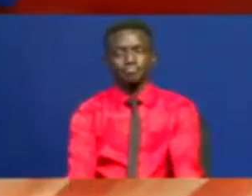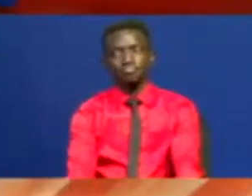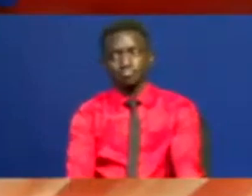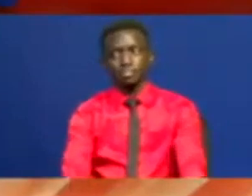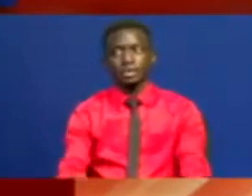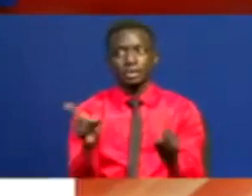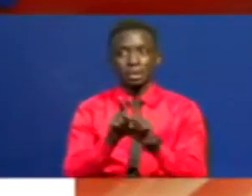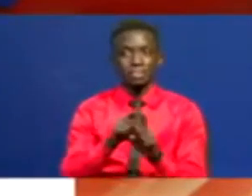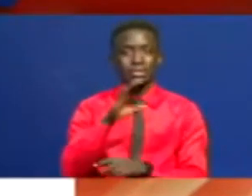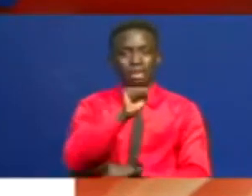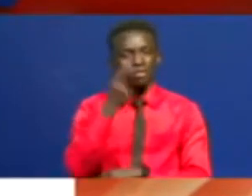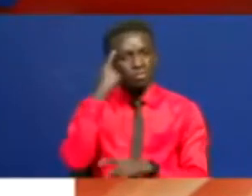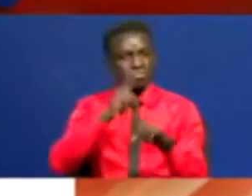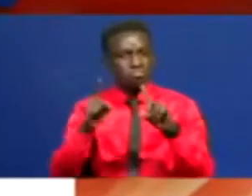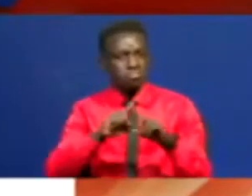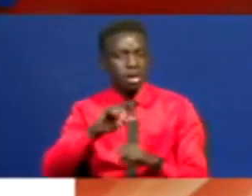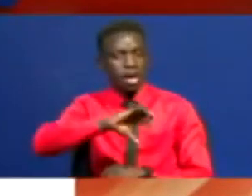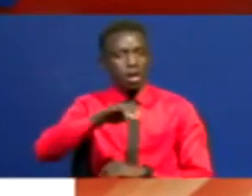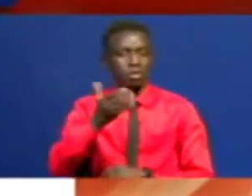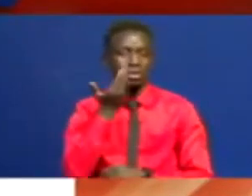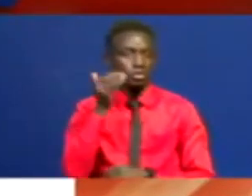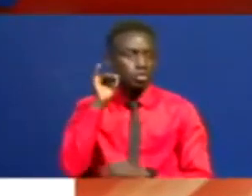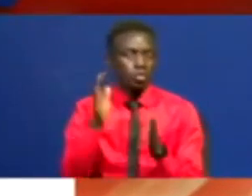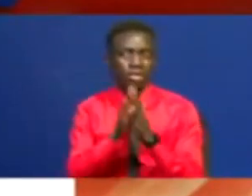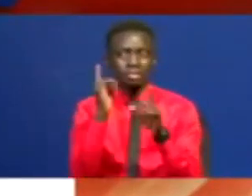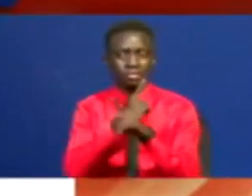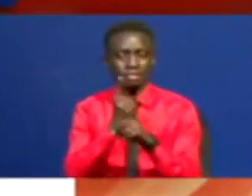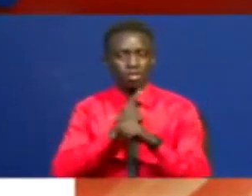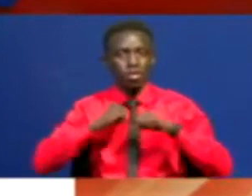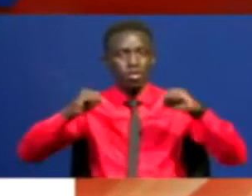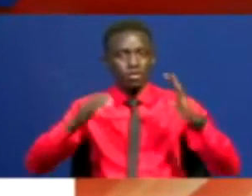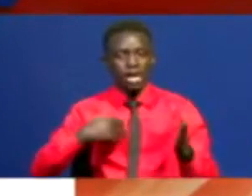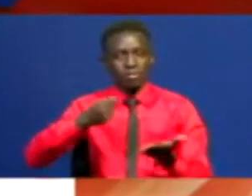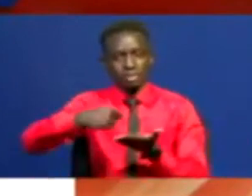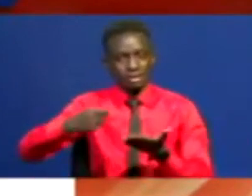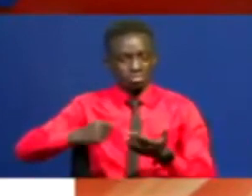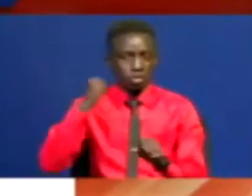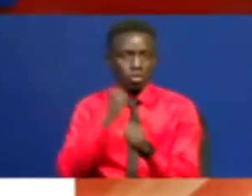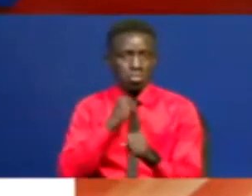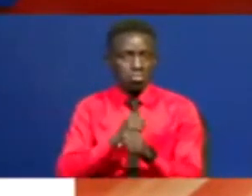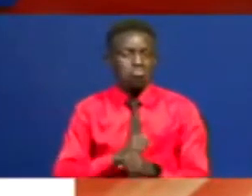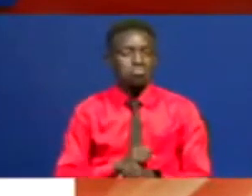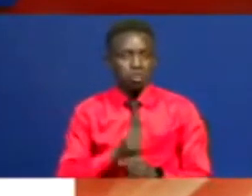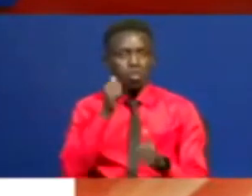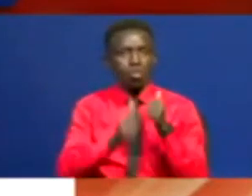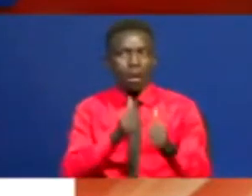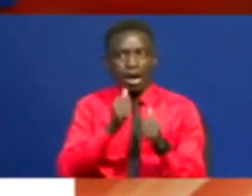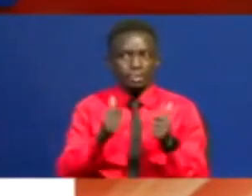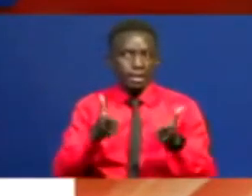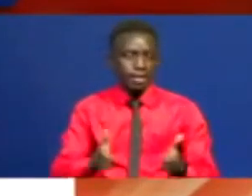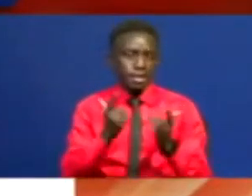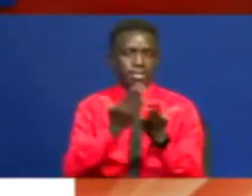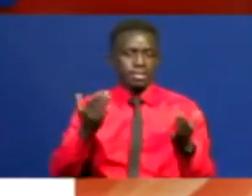Mawaziri kwenye serikali ya kaunti ya Isiolo pamoja na maafisa wakuu wametia saini kandarasi za utendakazi ambazo zinawawajibisha